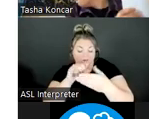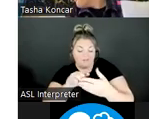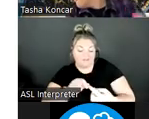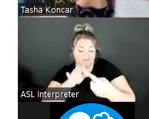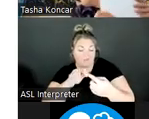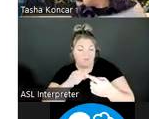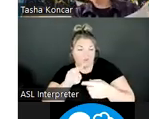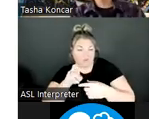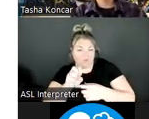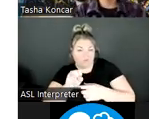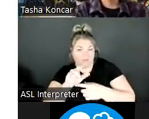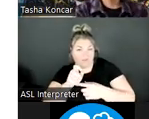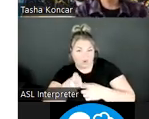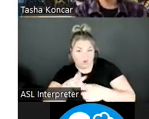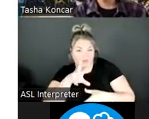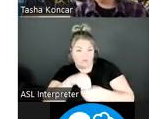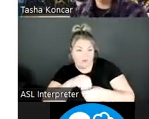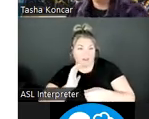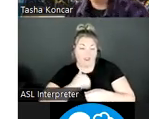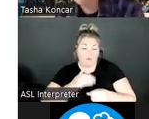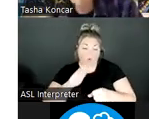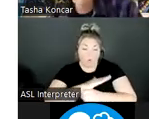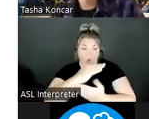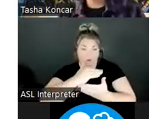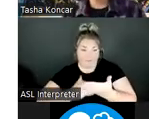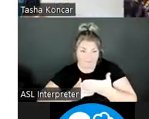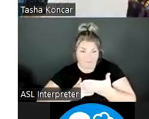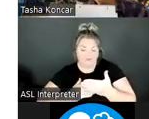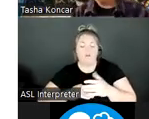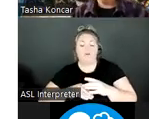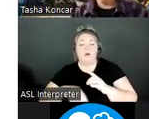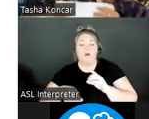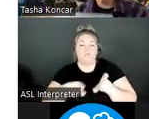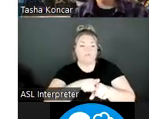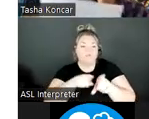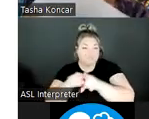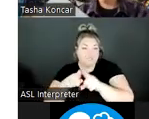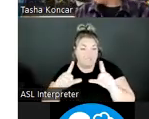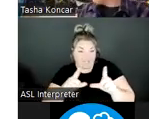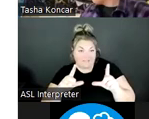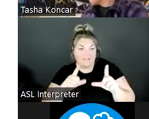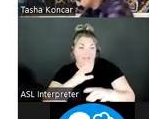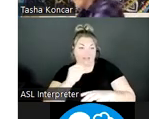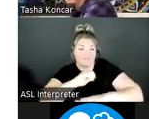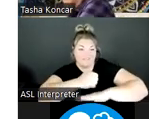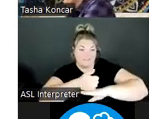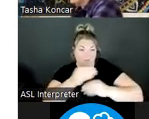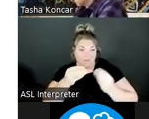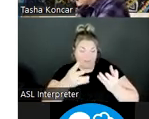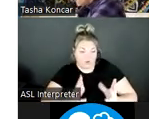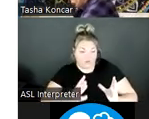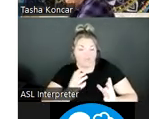that included our whole newsletter list, all of our licensed and designated providers, anyone who